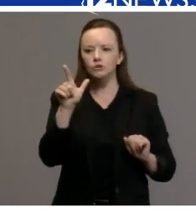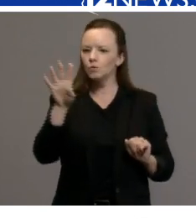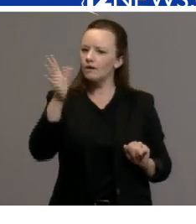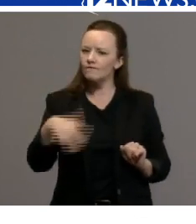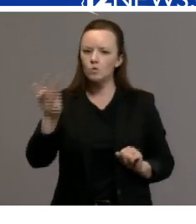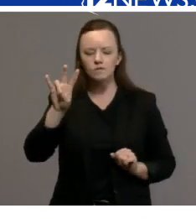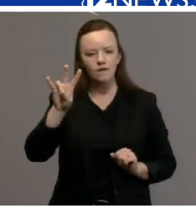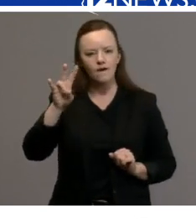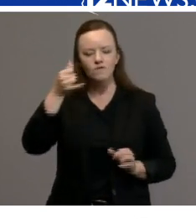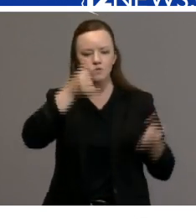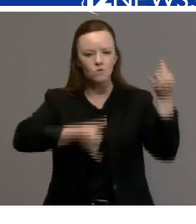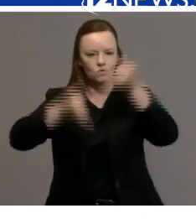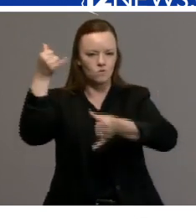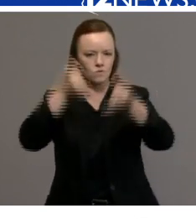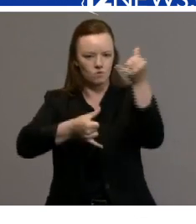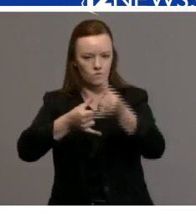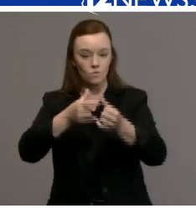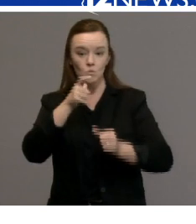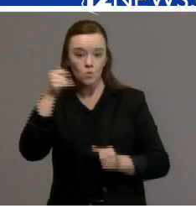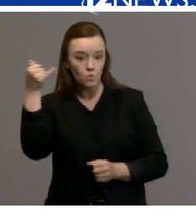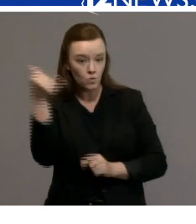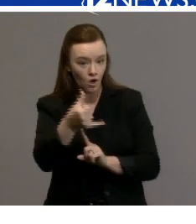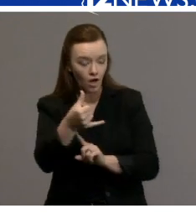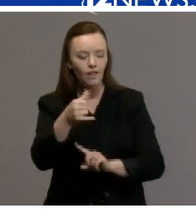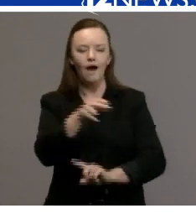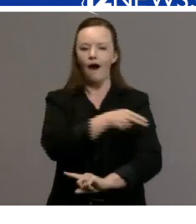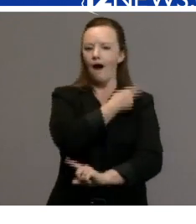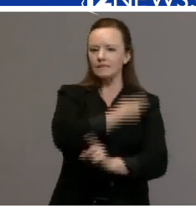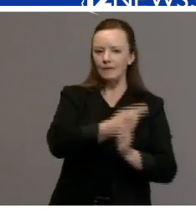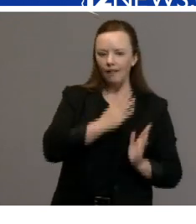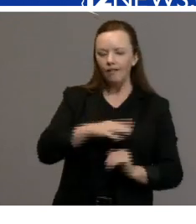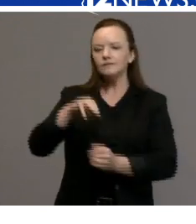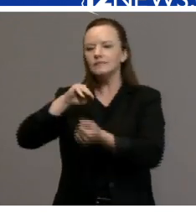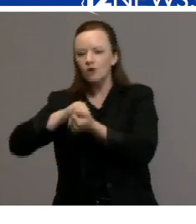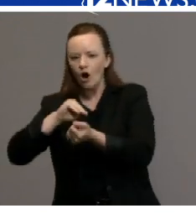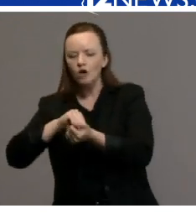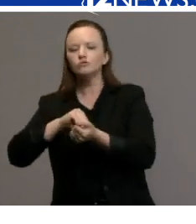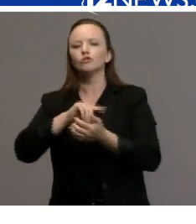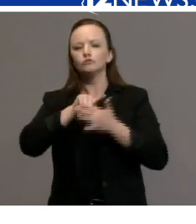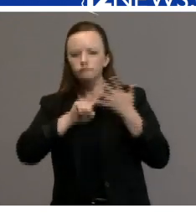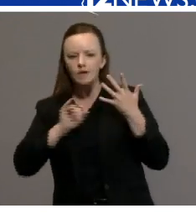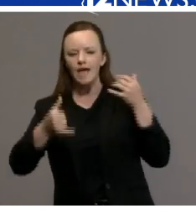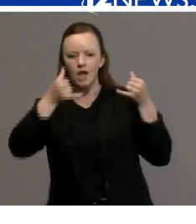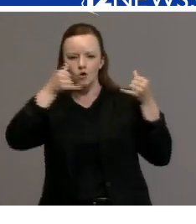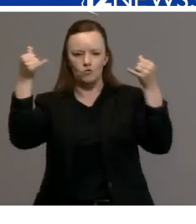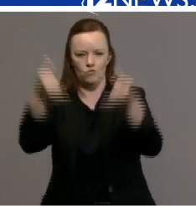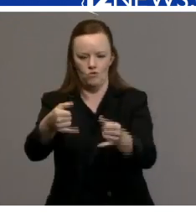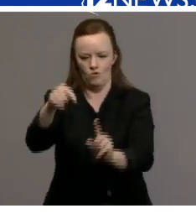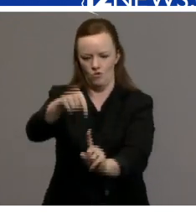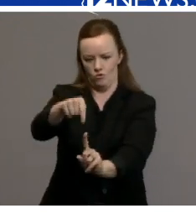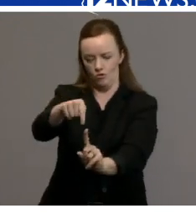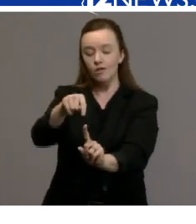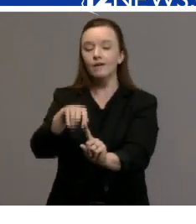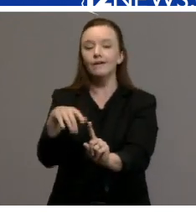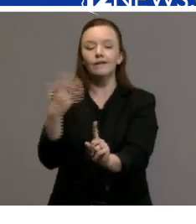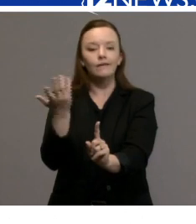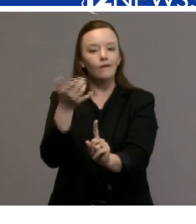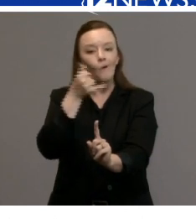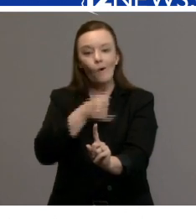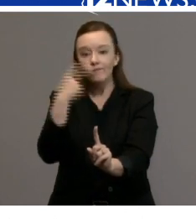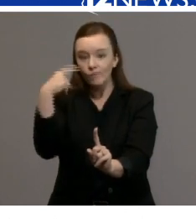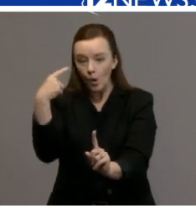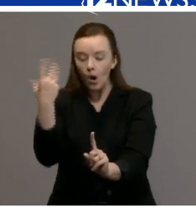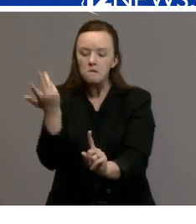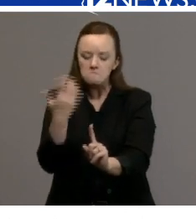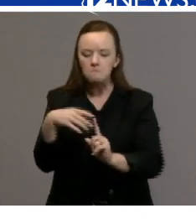and their providers that they can call if they've got patients that either need to be at a different level of care,